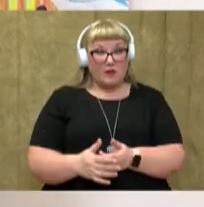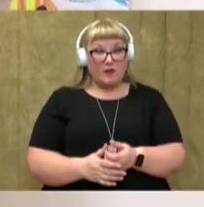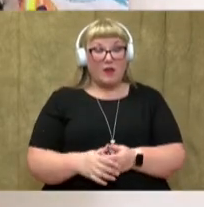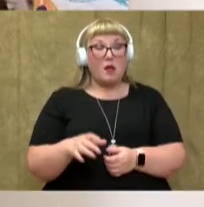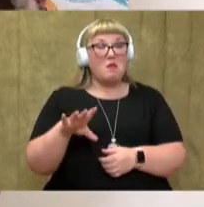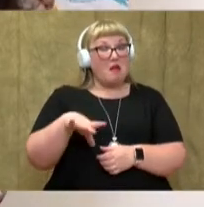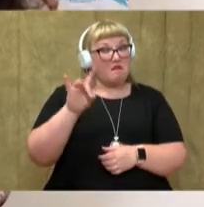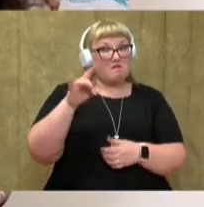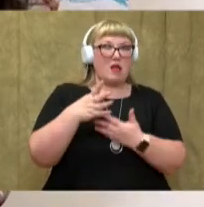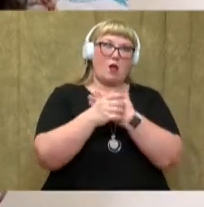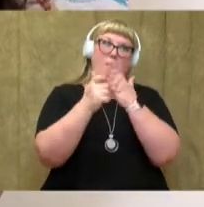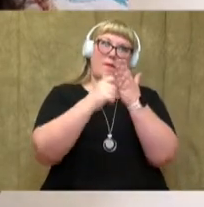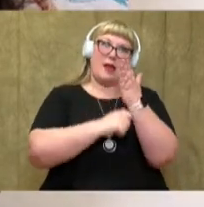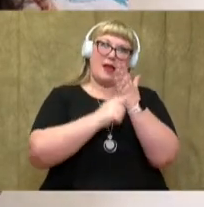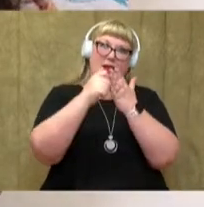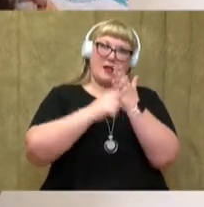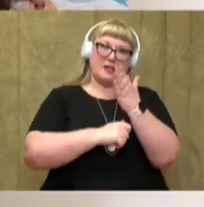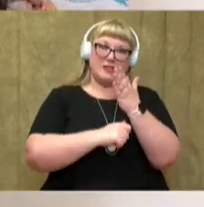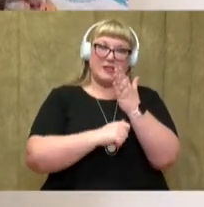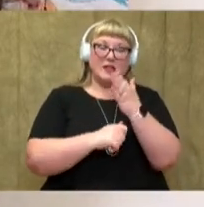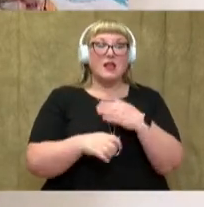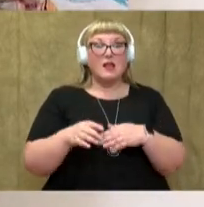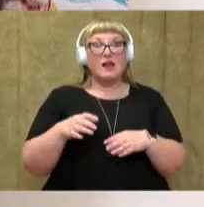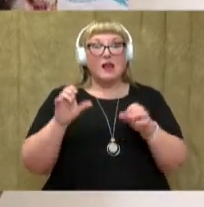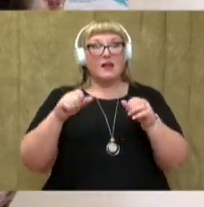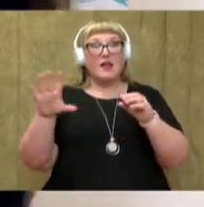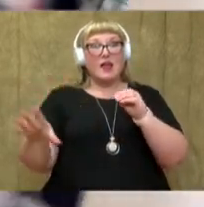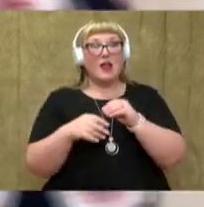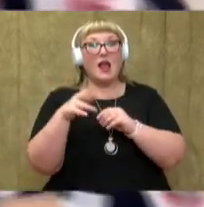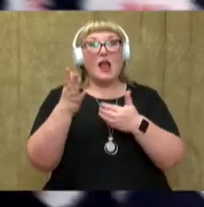I found in a magazine, so I'm just going to add the butterfly out here.